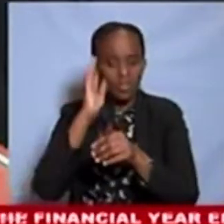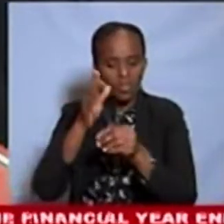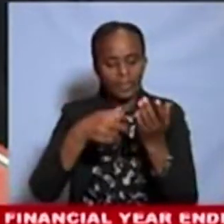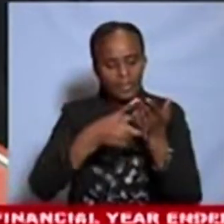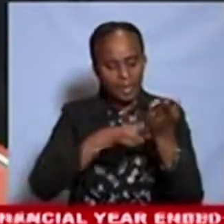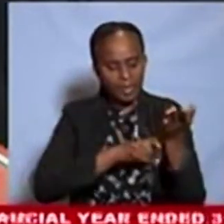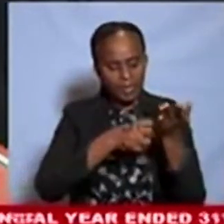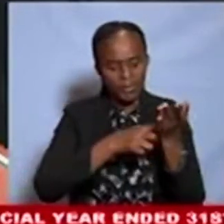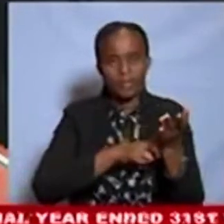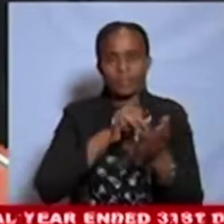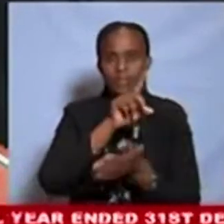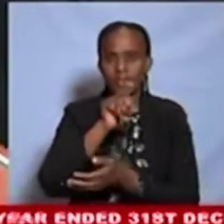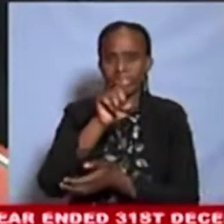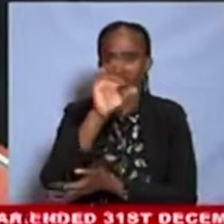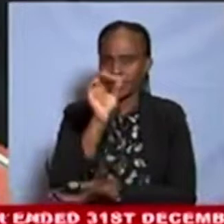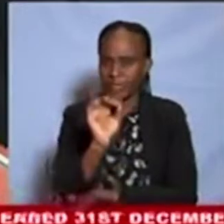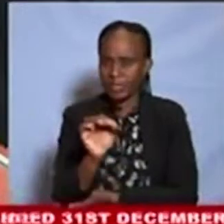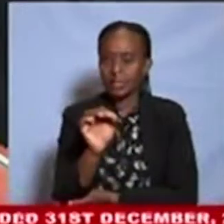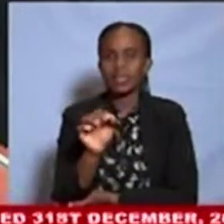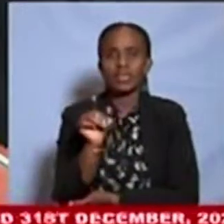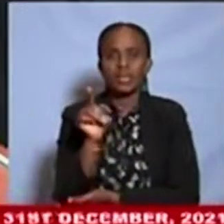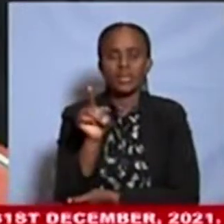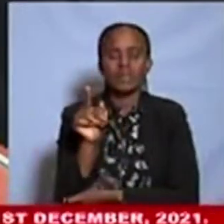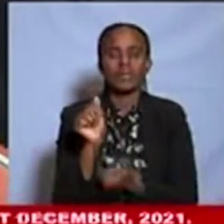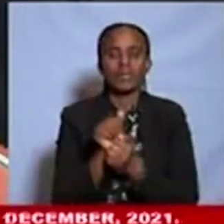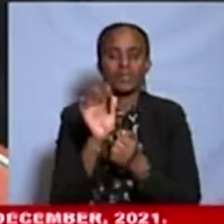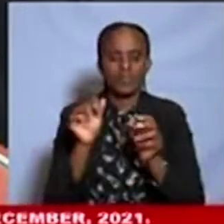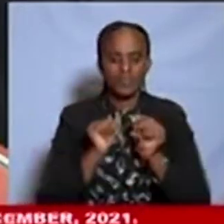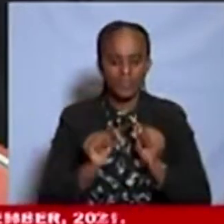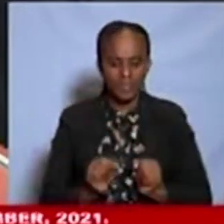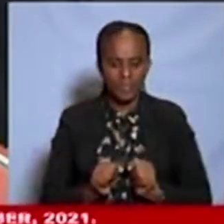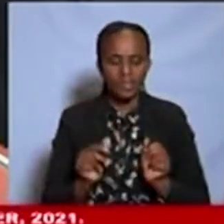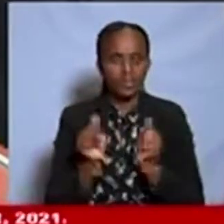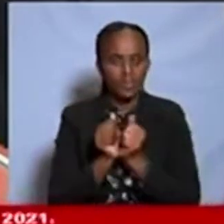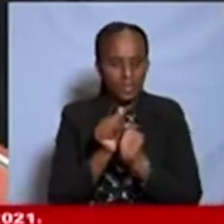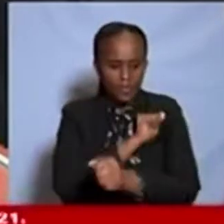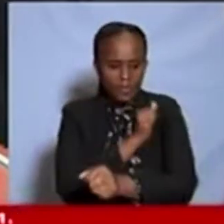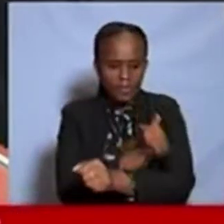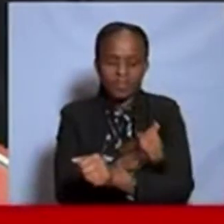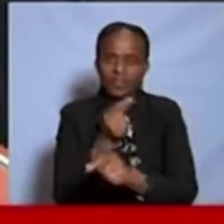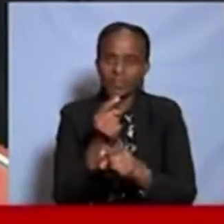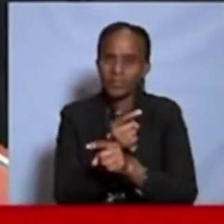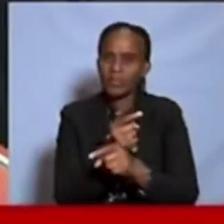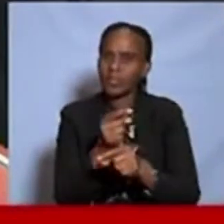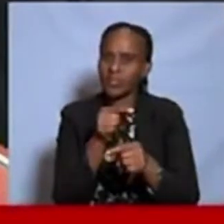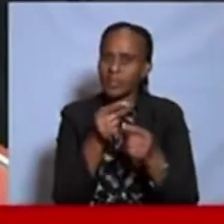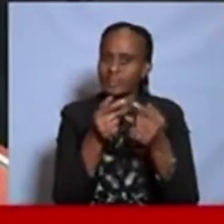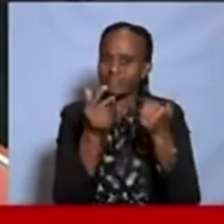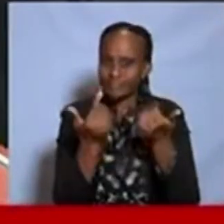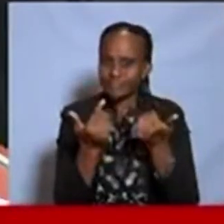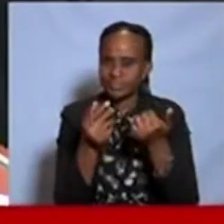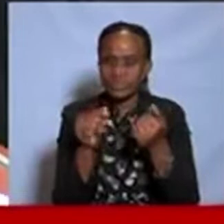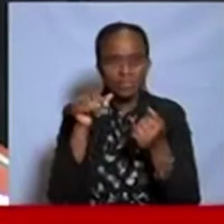invoiced at 100% of the premium regardless of status, unless with authority from the relevant ministry.